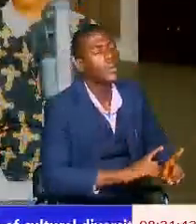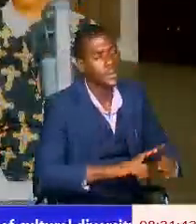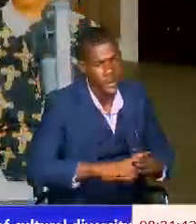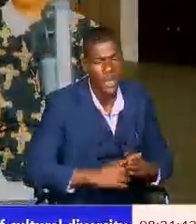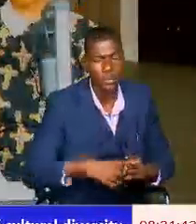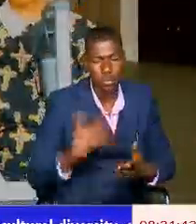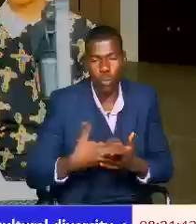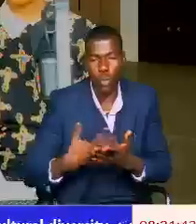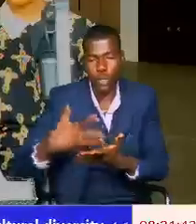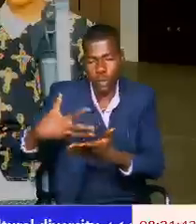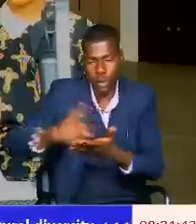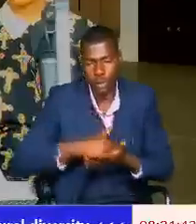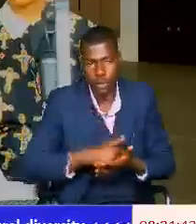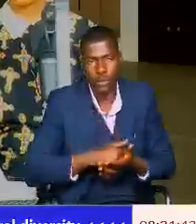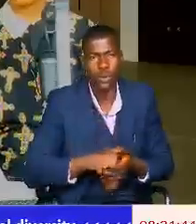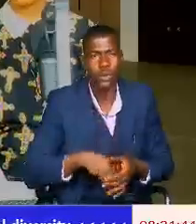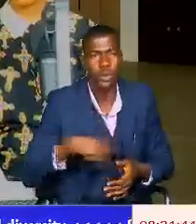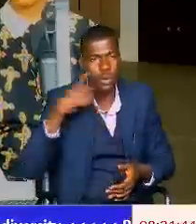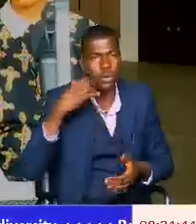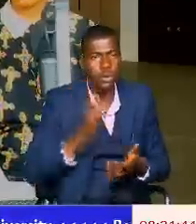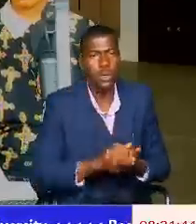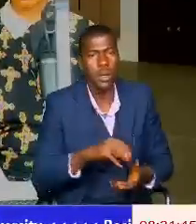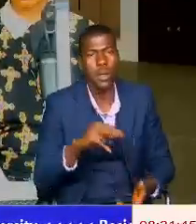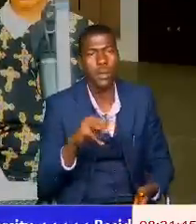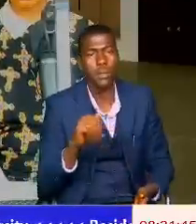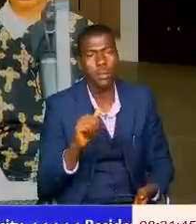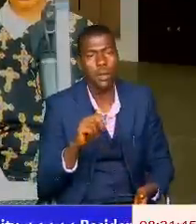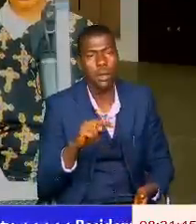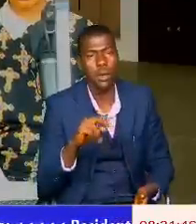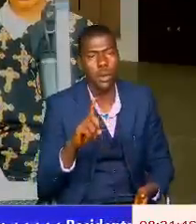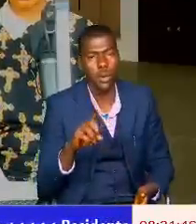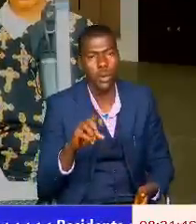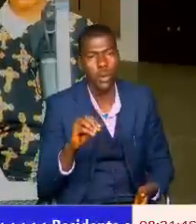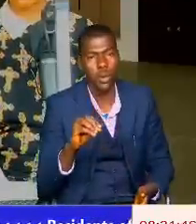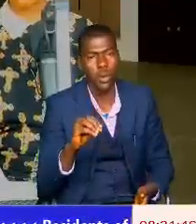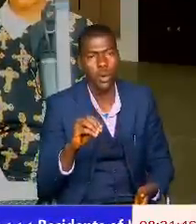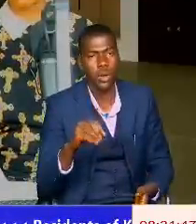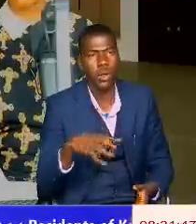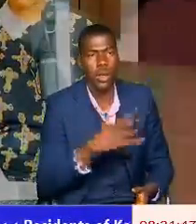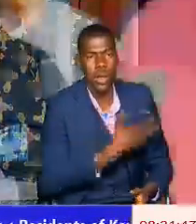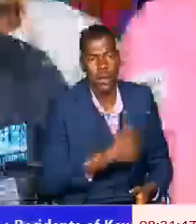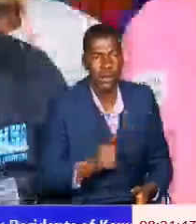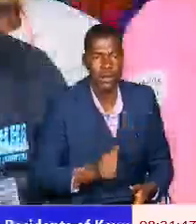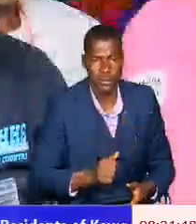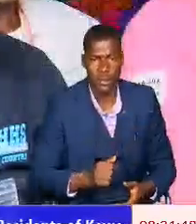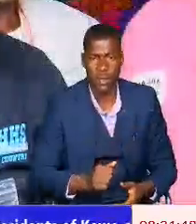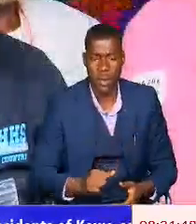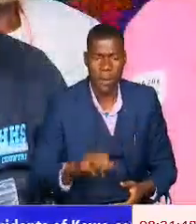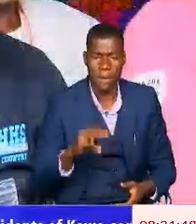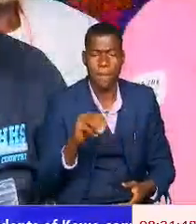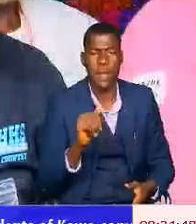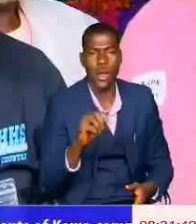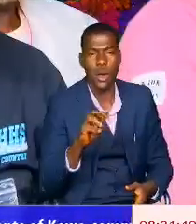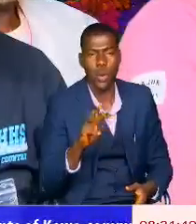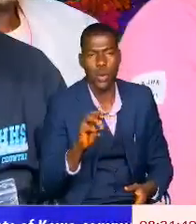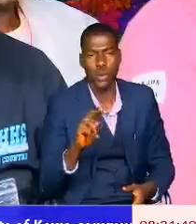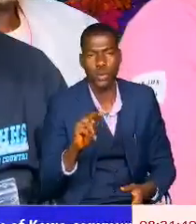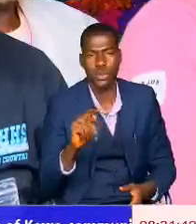Mando area is a no-go area now. Mahuta and Co. For Kawo, where they inside town.